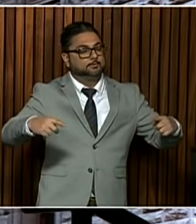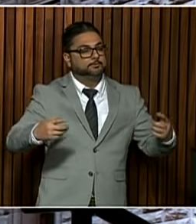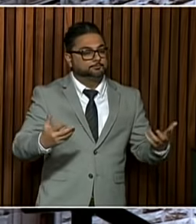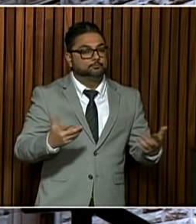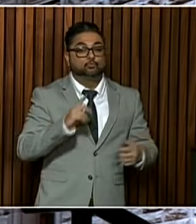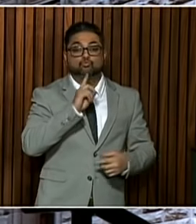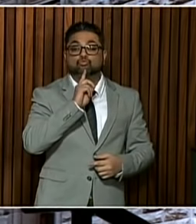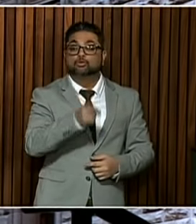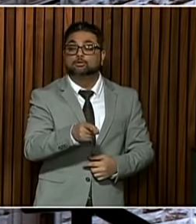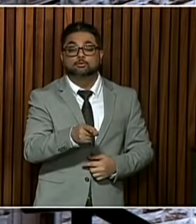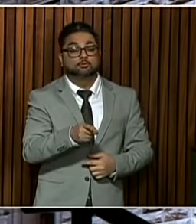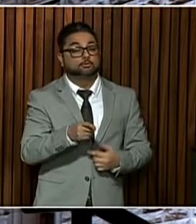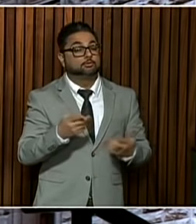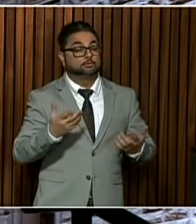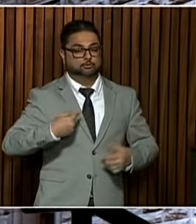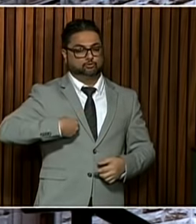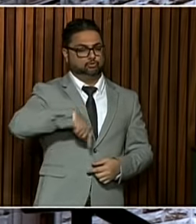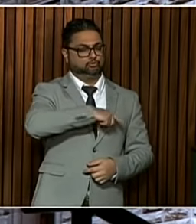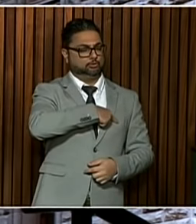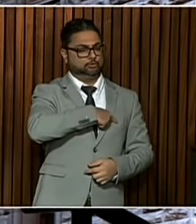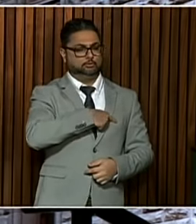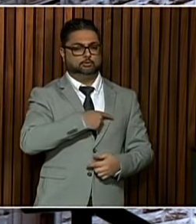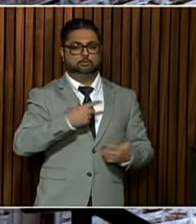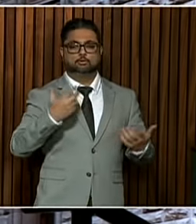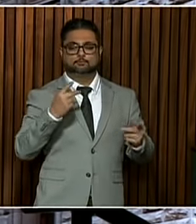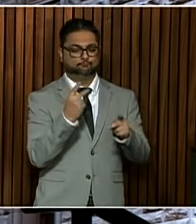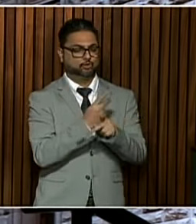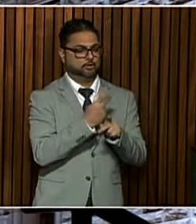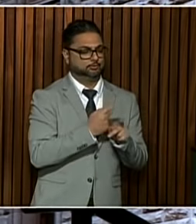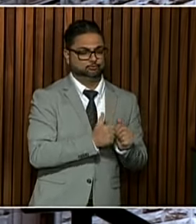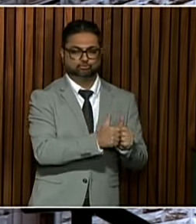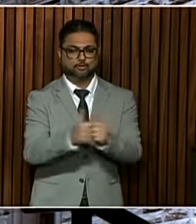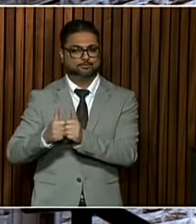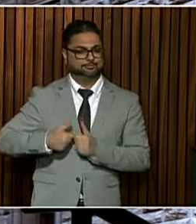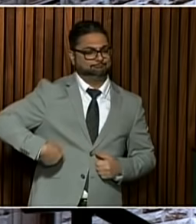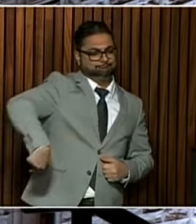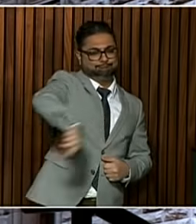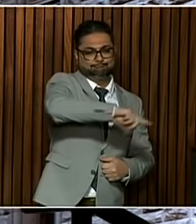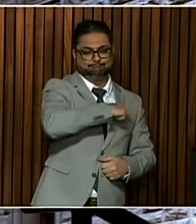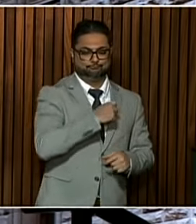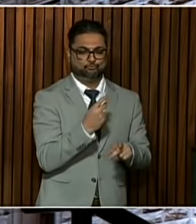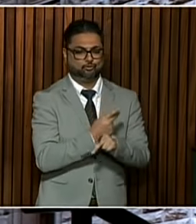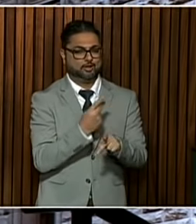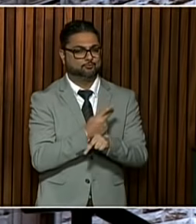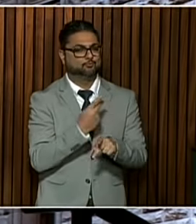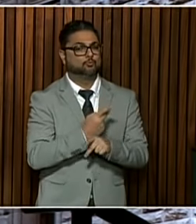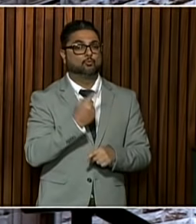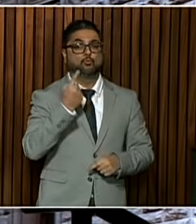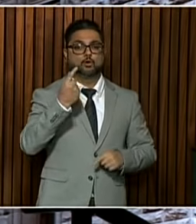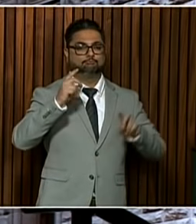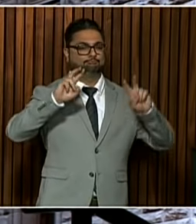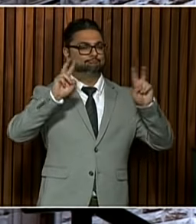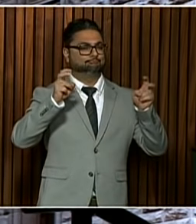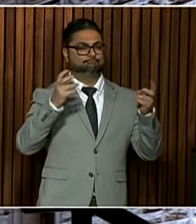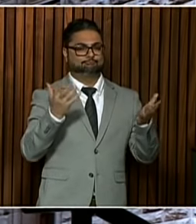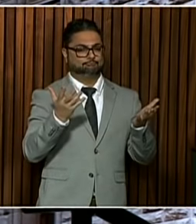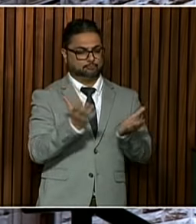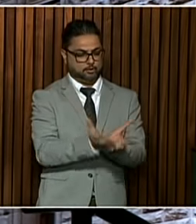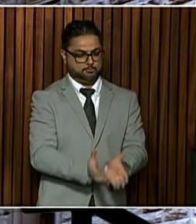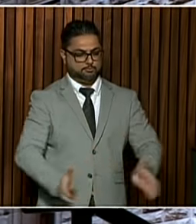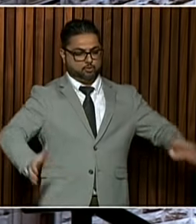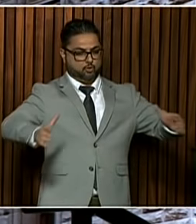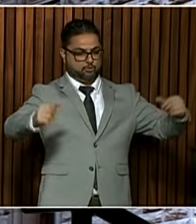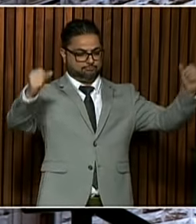together, and there's just one major stockpile, that's all of us, and we need to move it to where it needs to go to ensure the